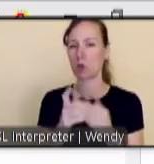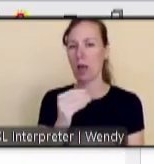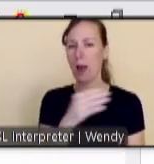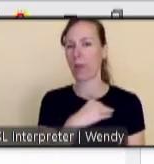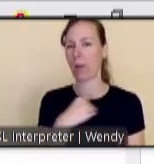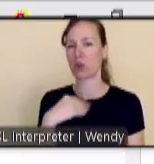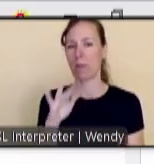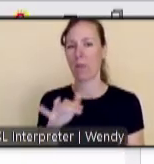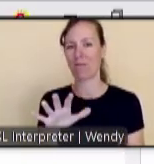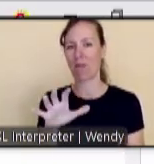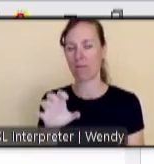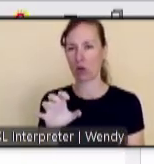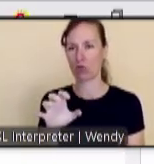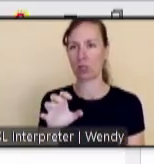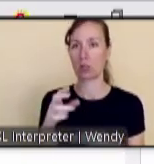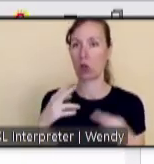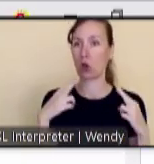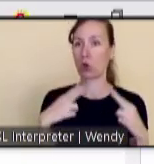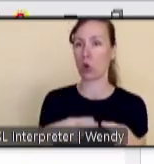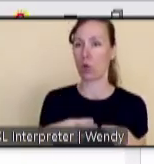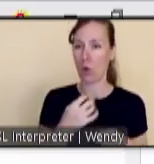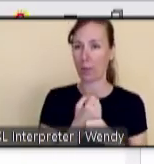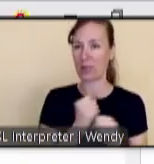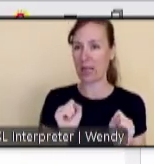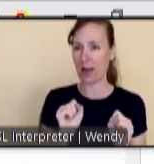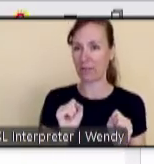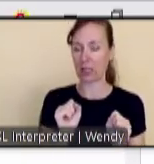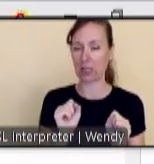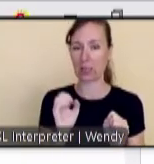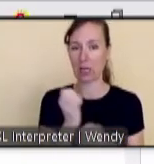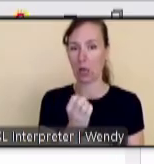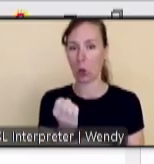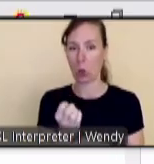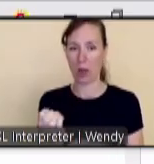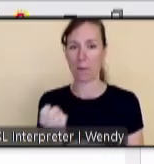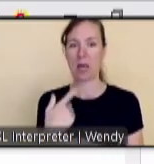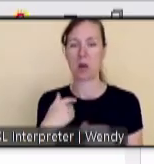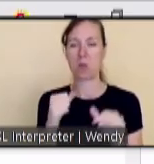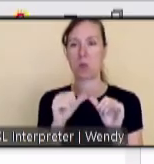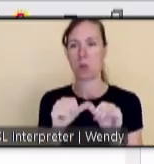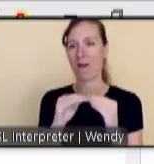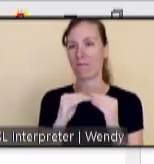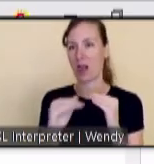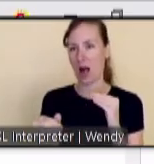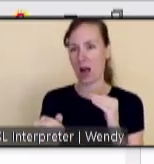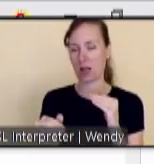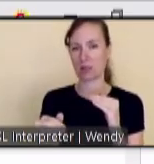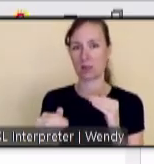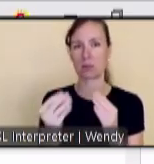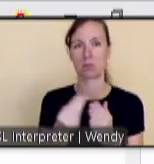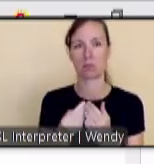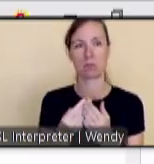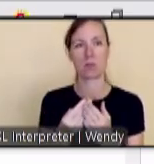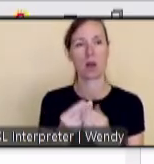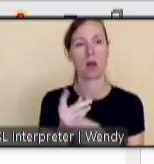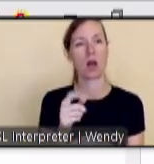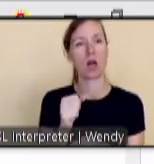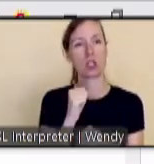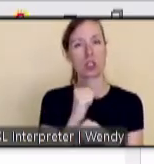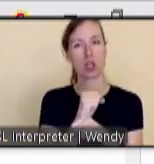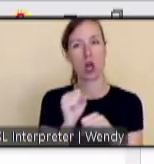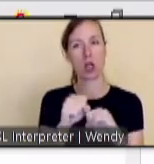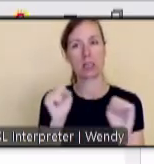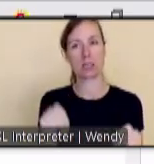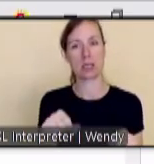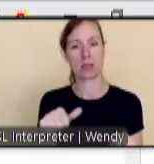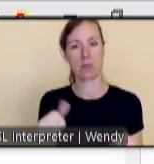gear, we're remaining flat there. The security systems, another area where we increased